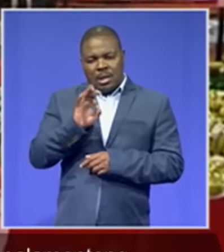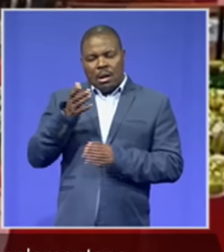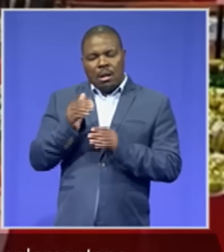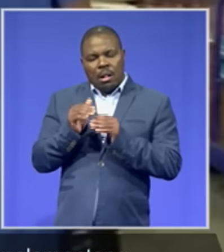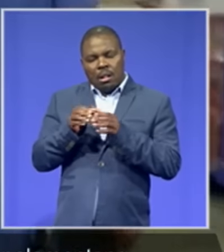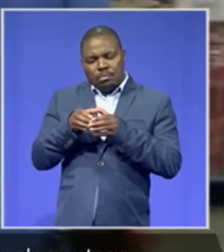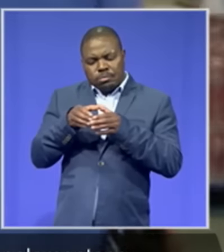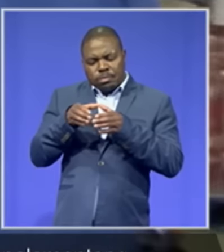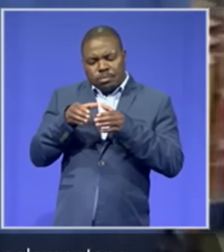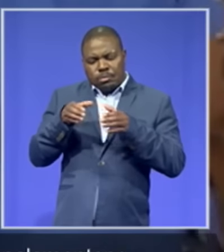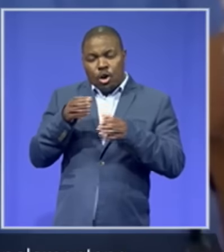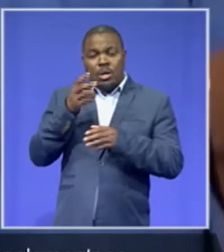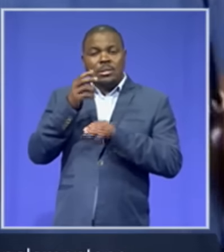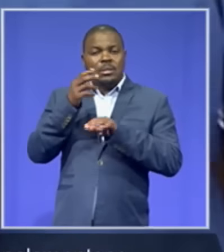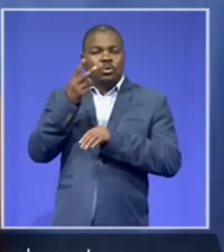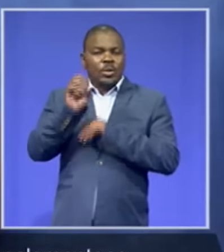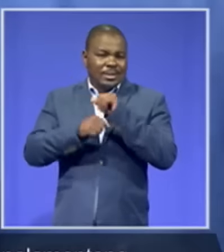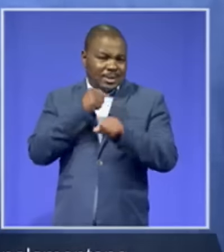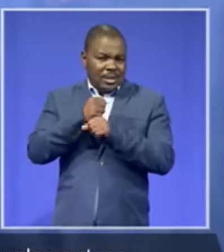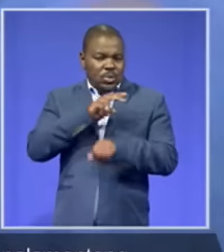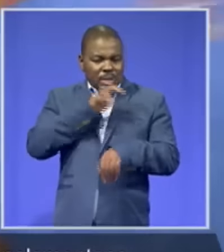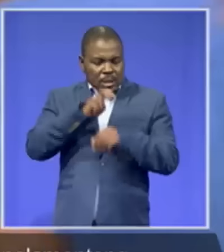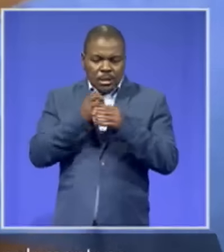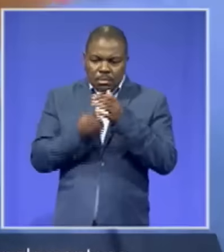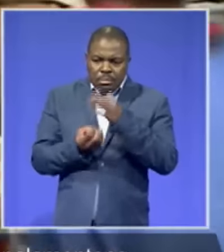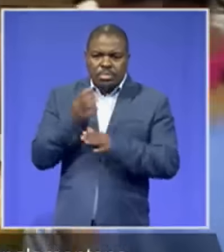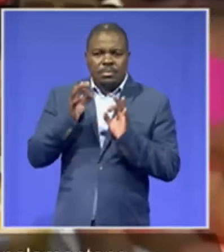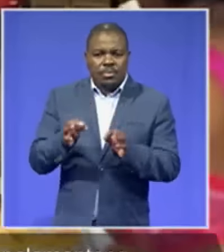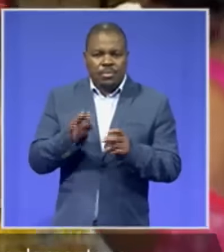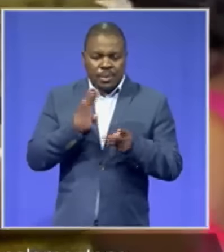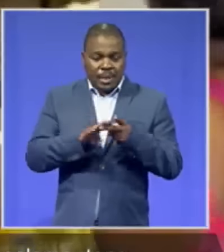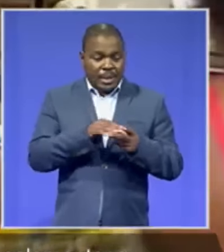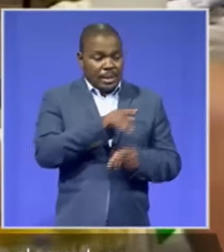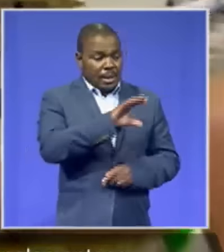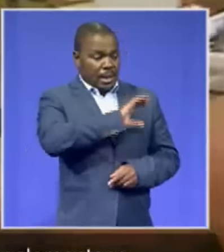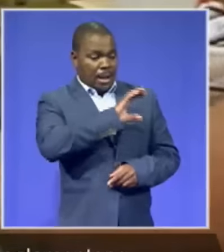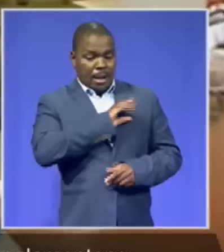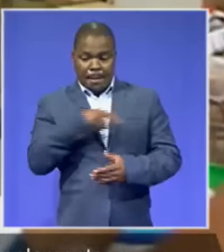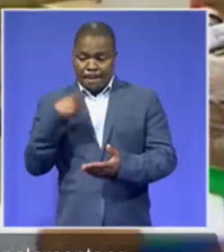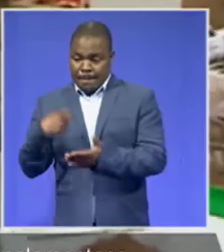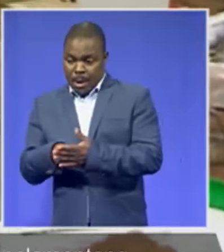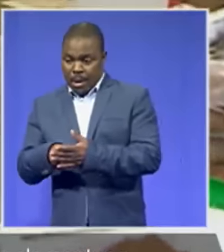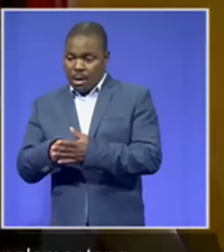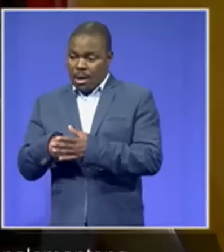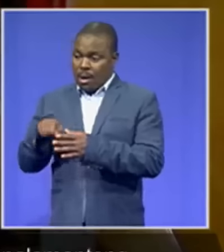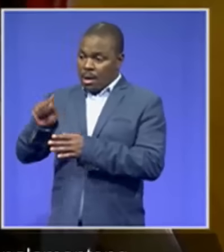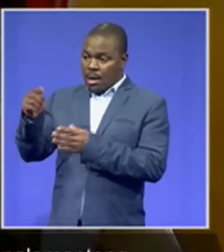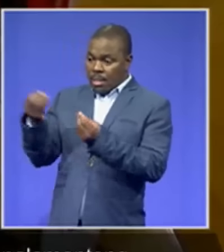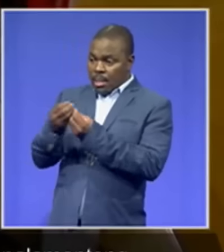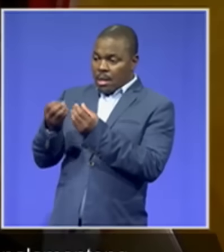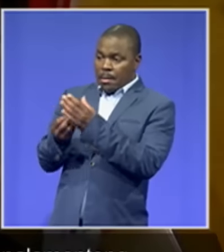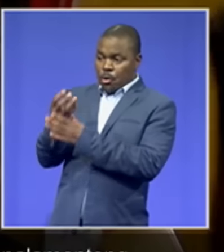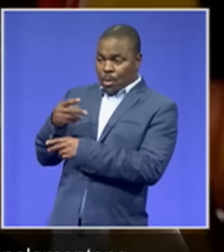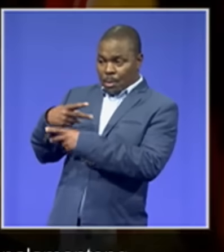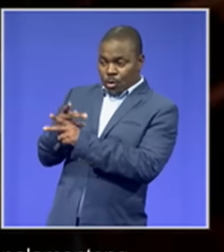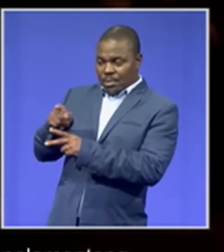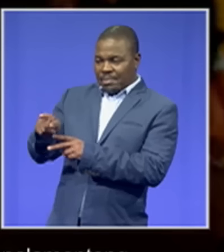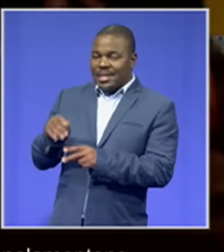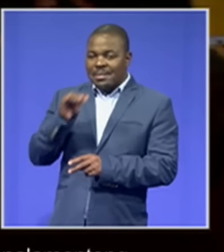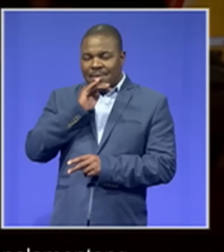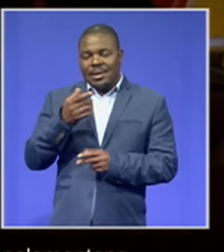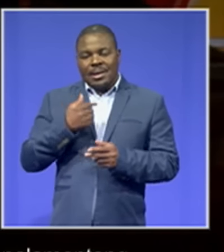decades and is in desperate need of stimulus. It will make it more difficult for consumers to buy the goods businesses produce and thus further compound our